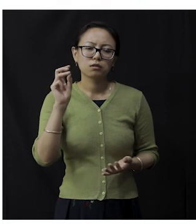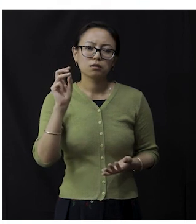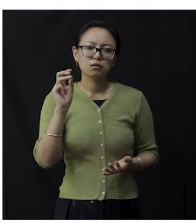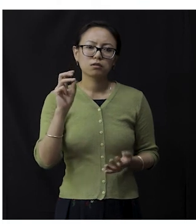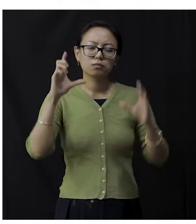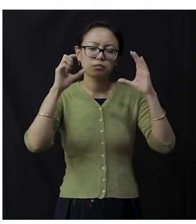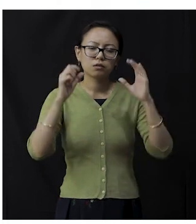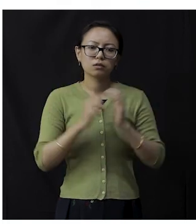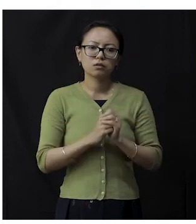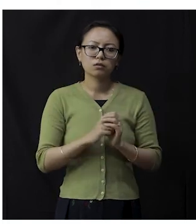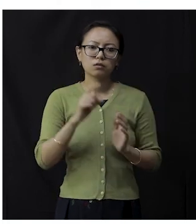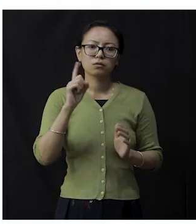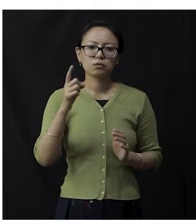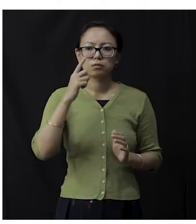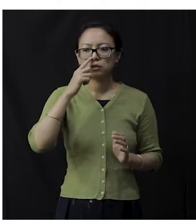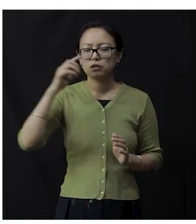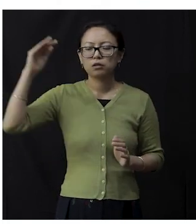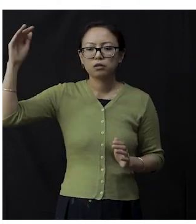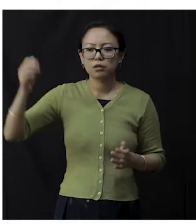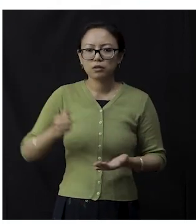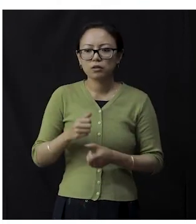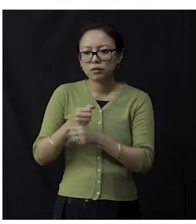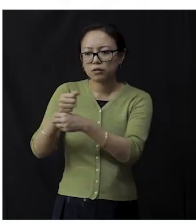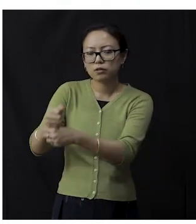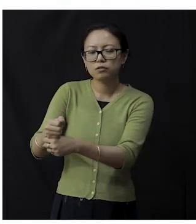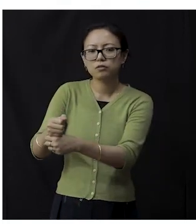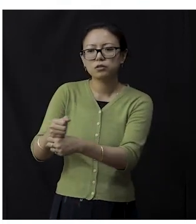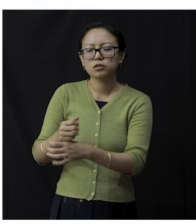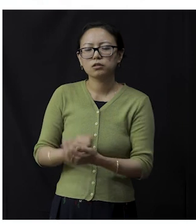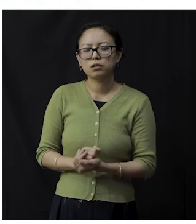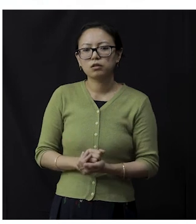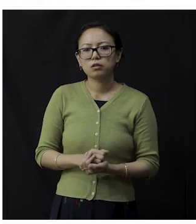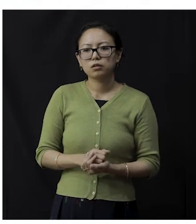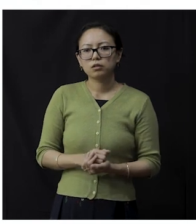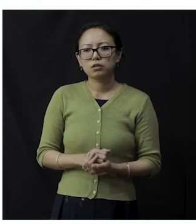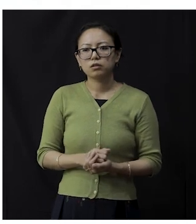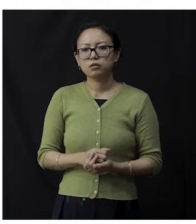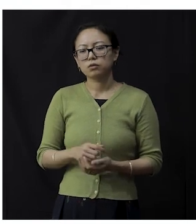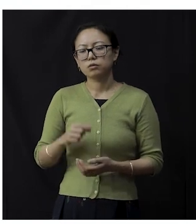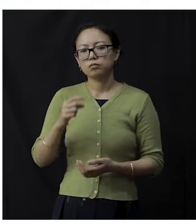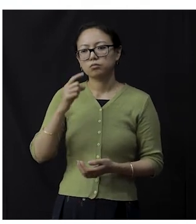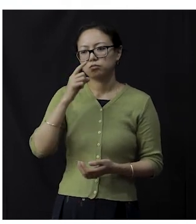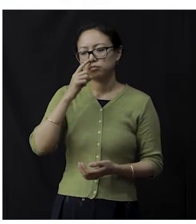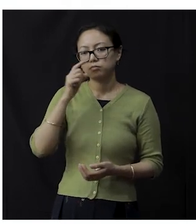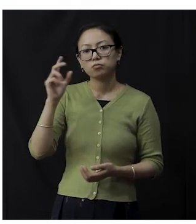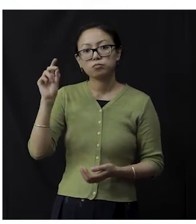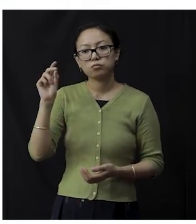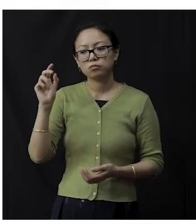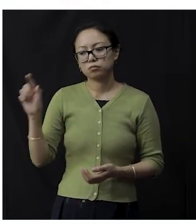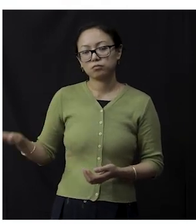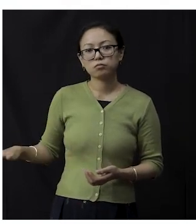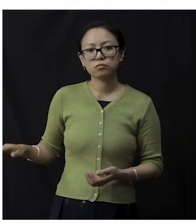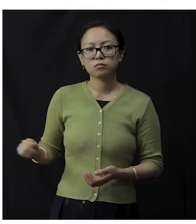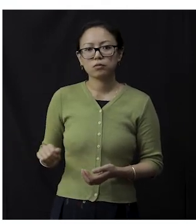could have a gift too. So what do you say? Do you say, sorry, I don't need a gift? You say, please, or you say, thank you, or you say, excuse